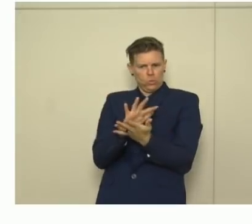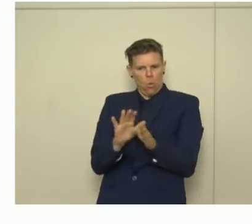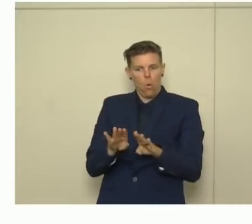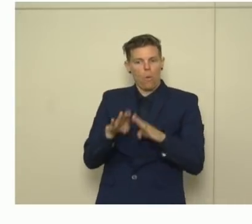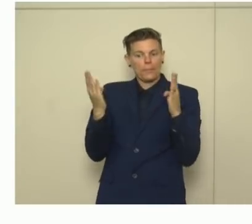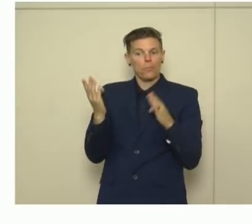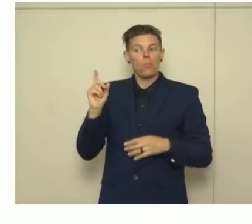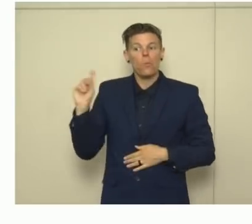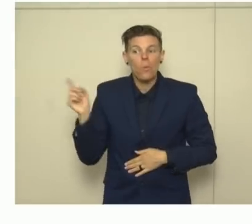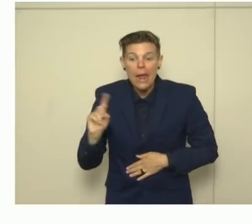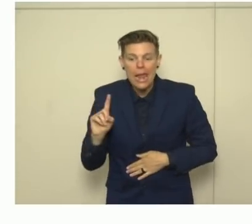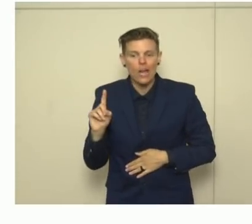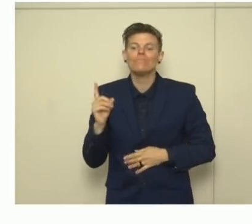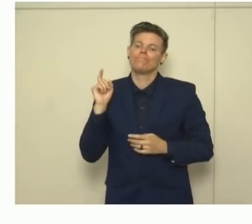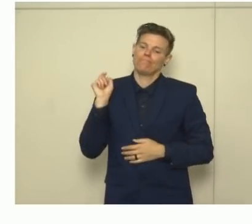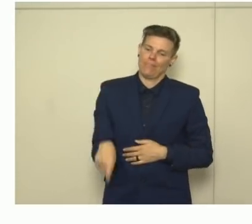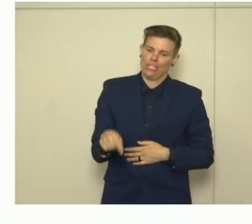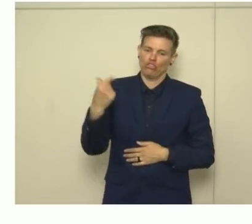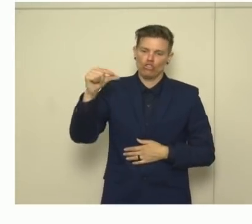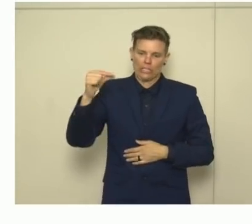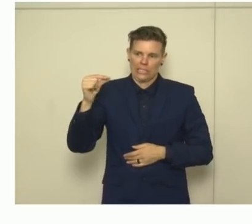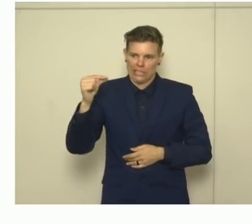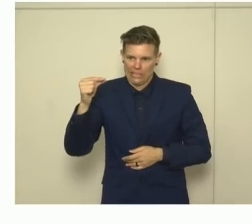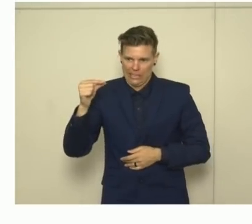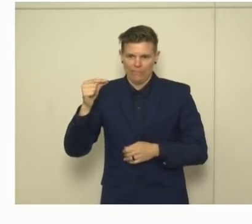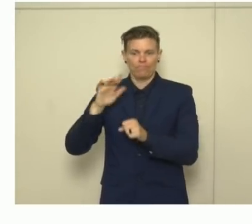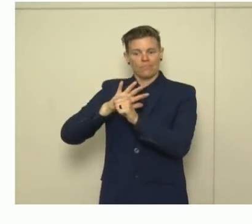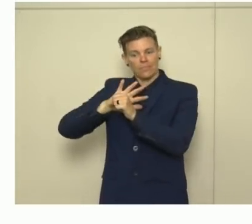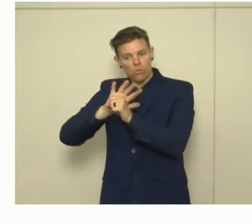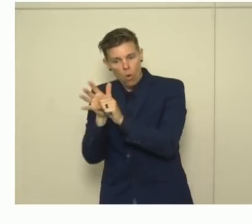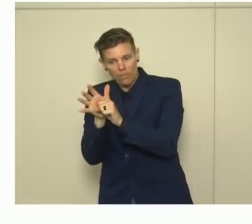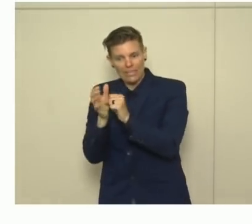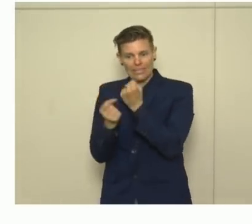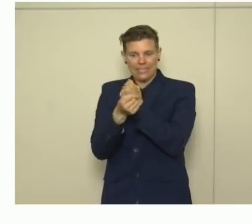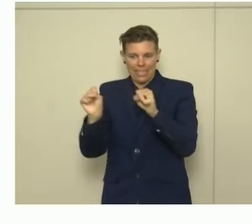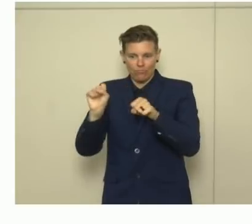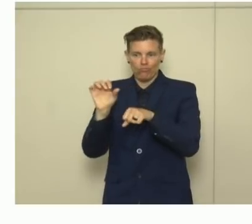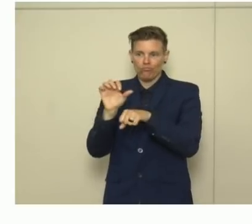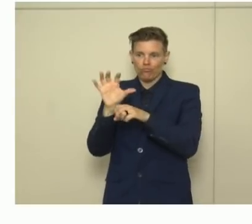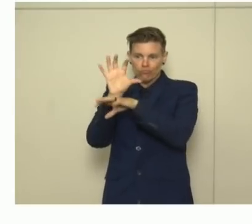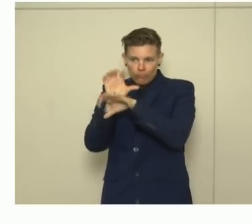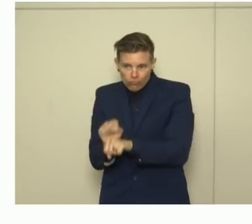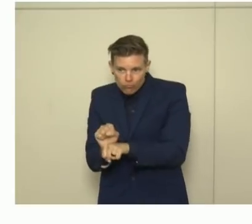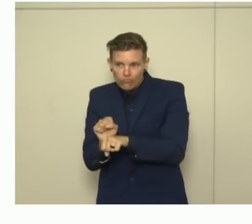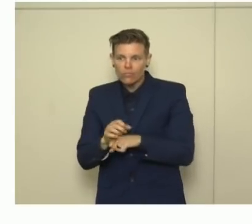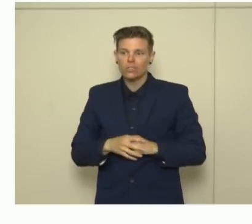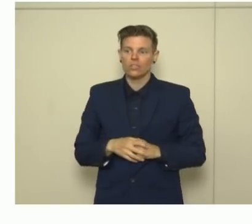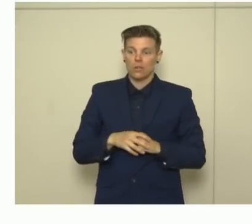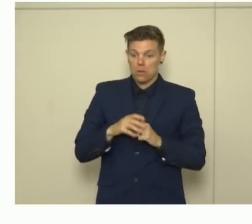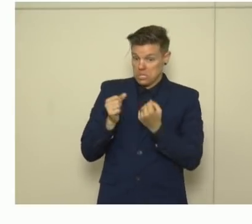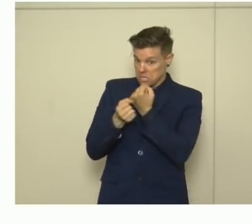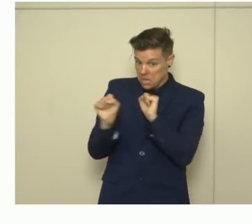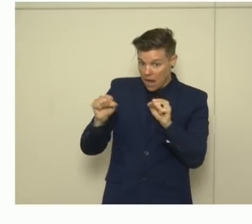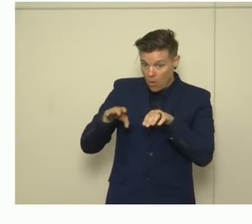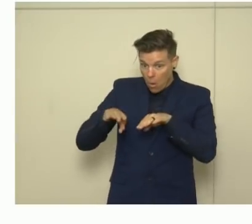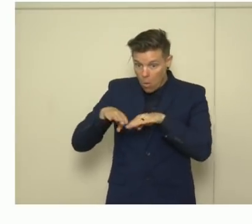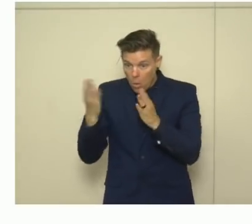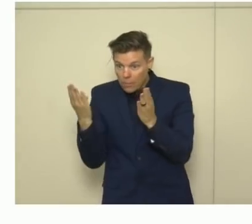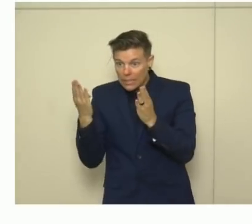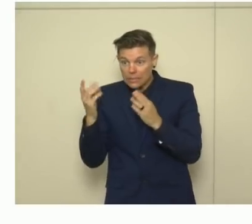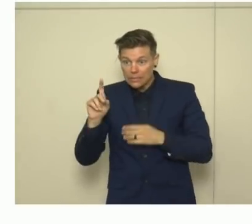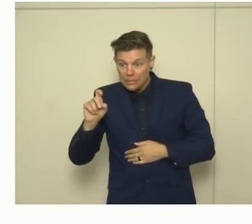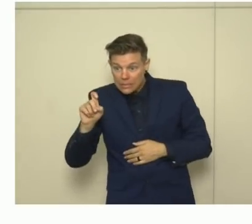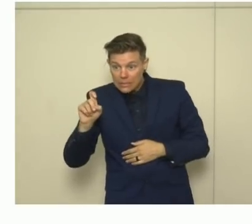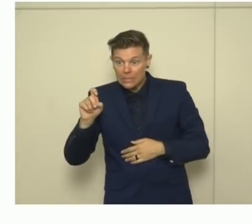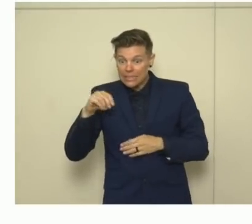places. And safe school reopenings do not occur in COVID unsafe